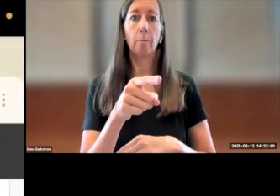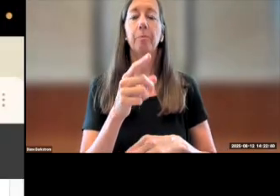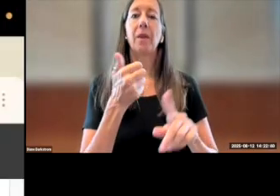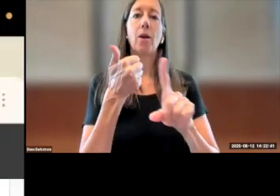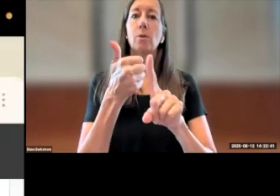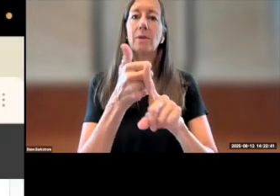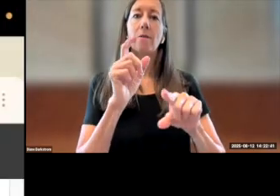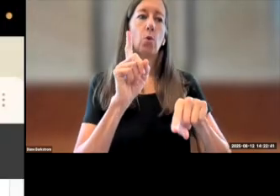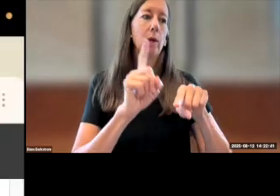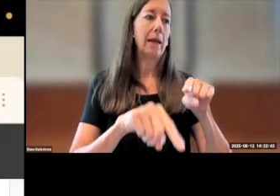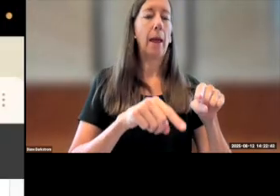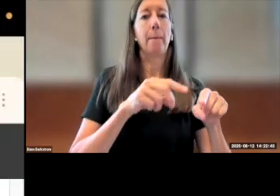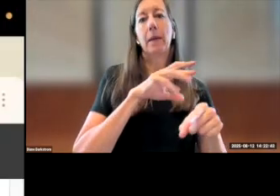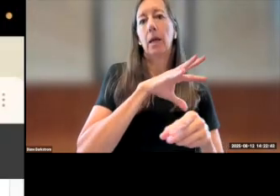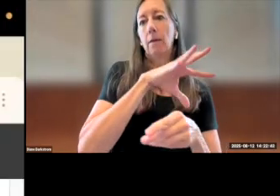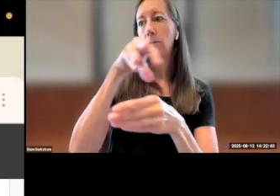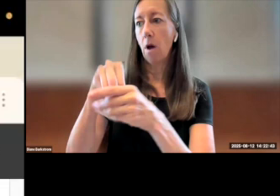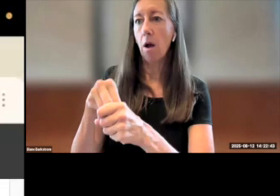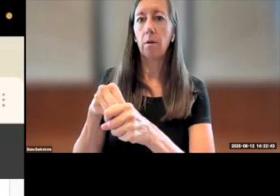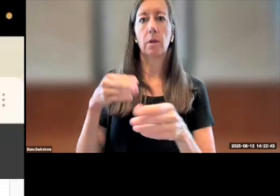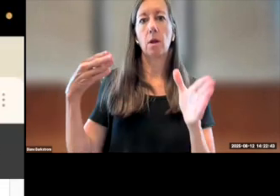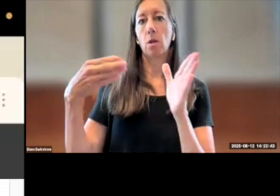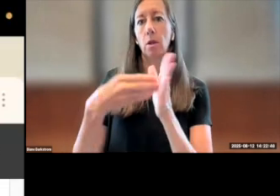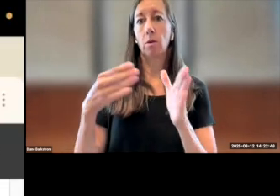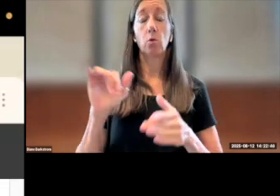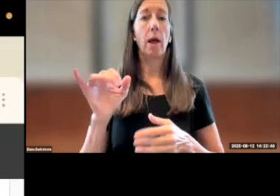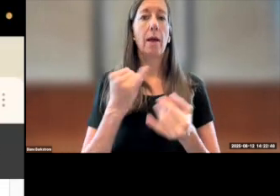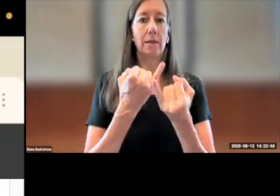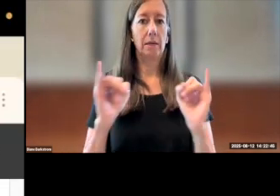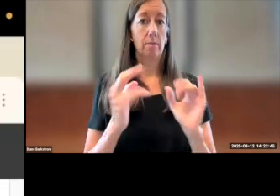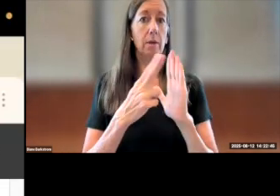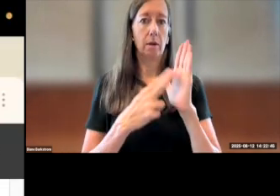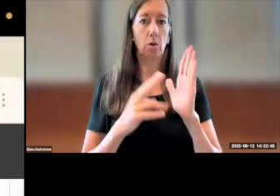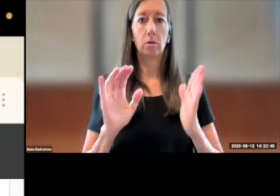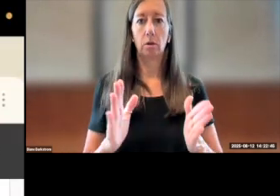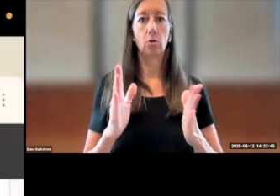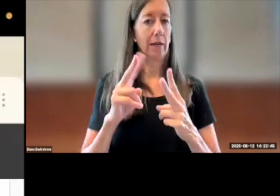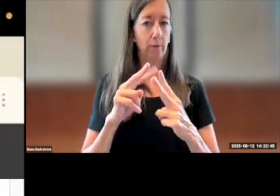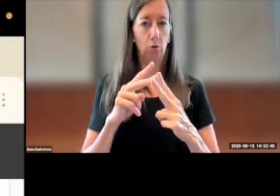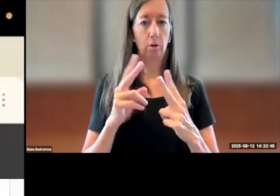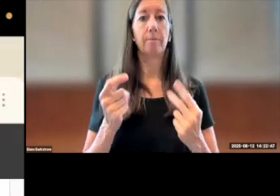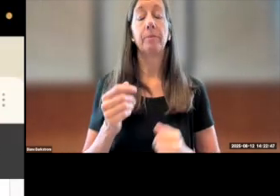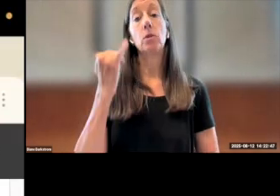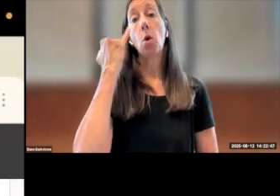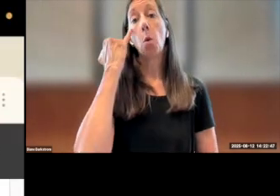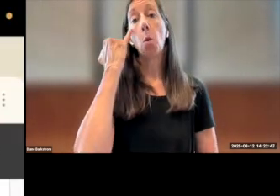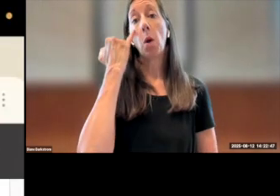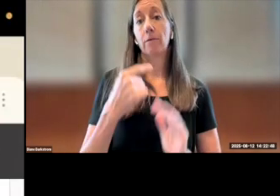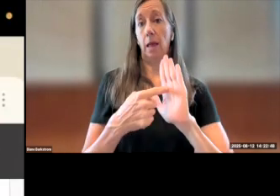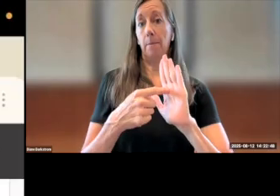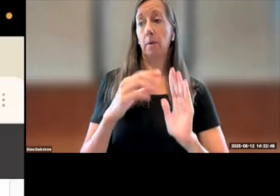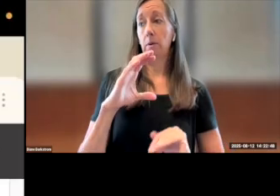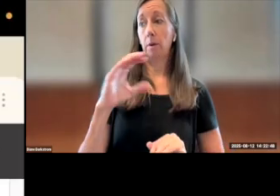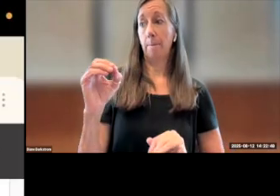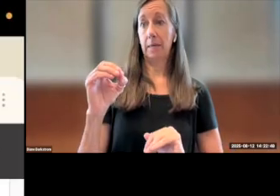an independent contractor. So if there is a lawsuit that comes against that company or that entity,